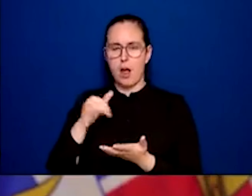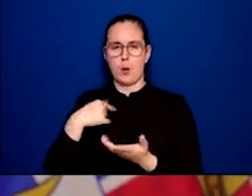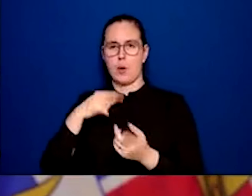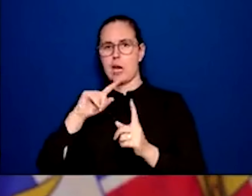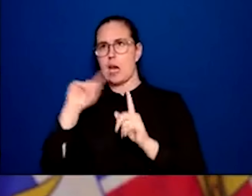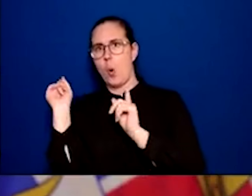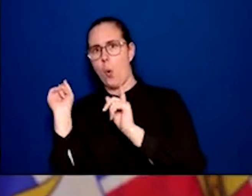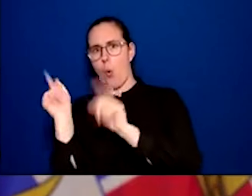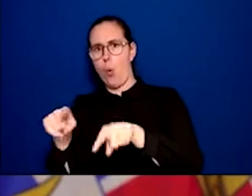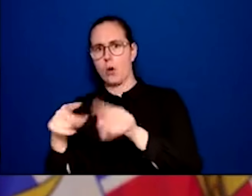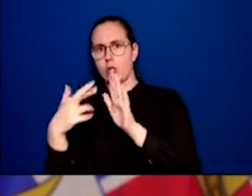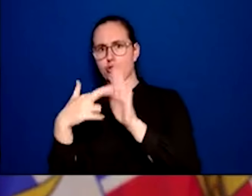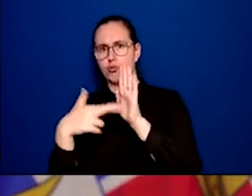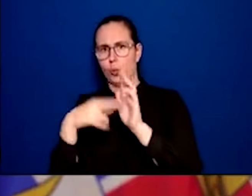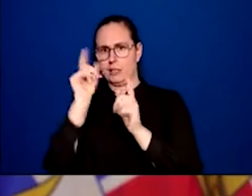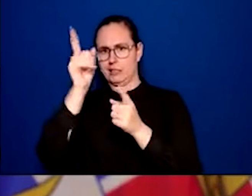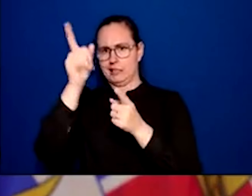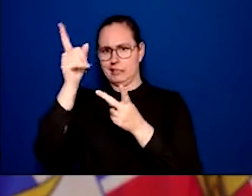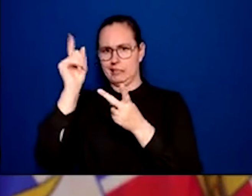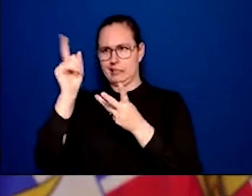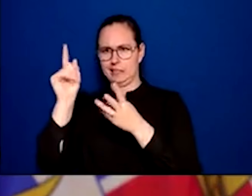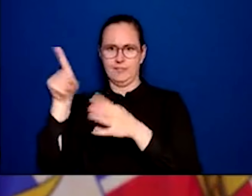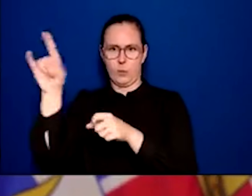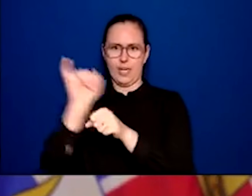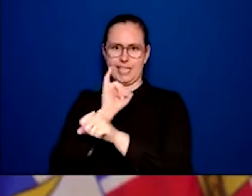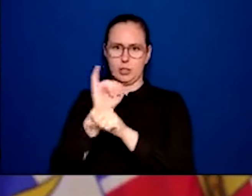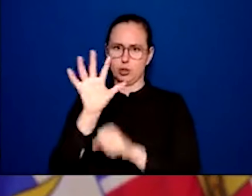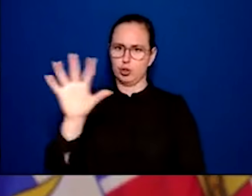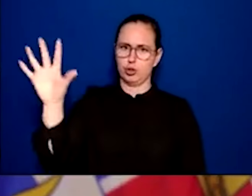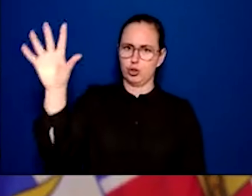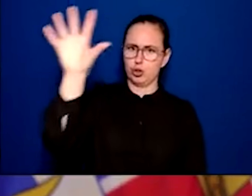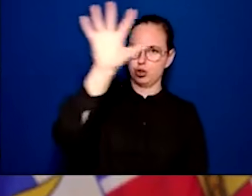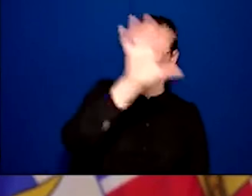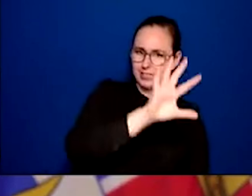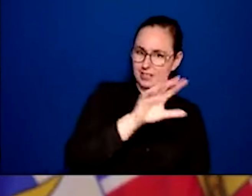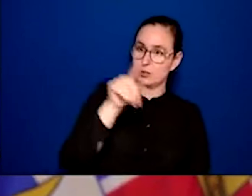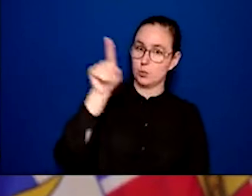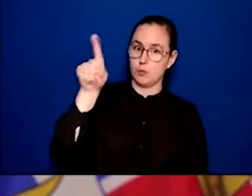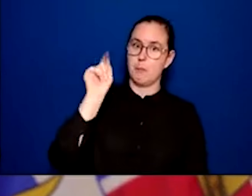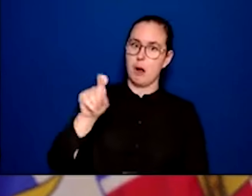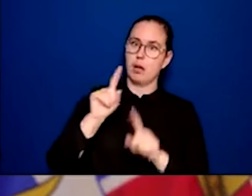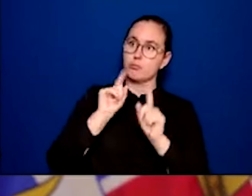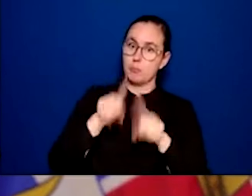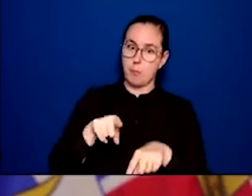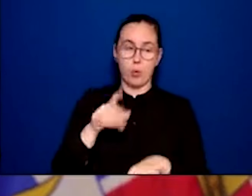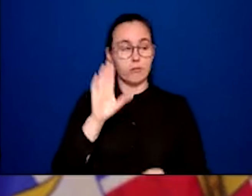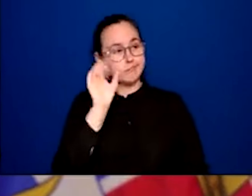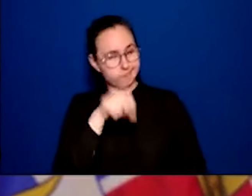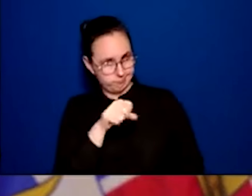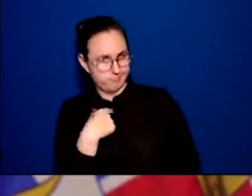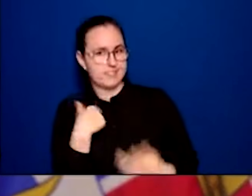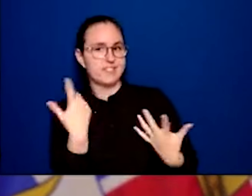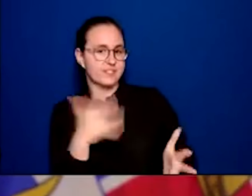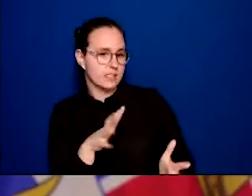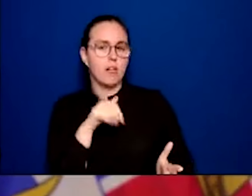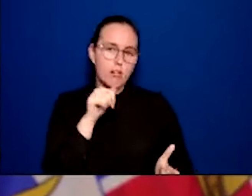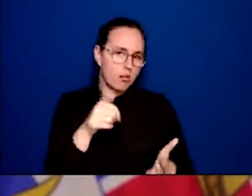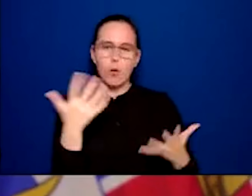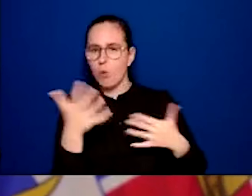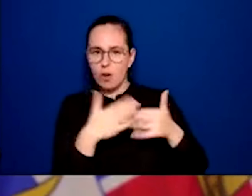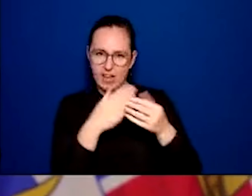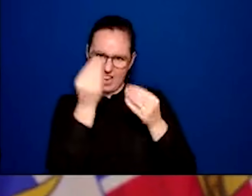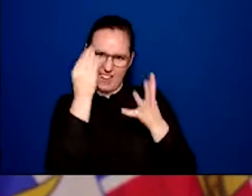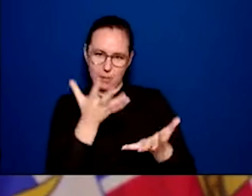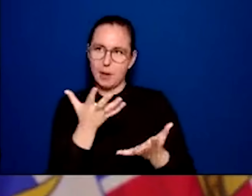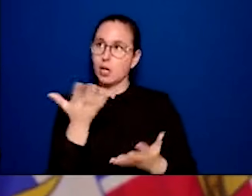camps that require reporting of vaccination status of workers, but it's not high enough, and that is contributing to some